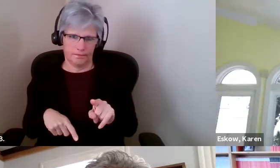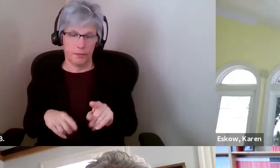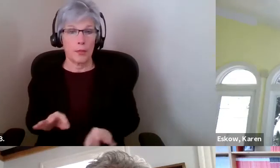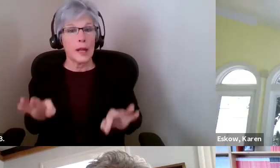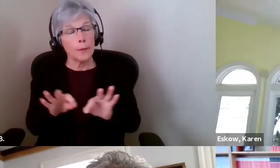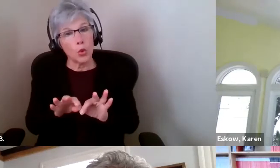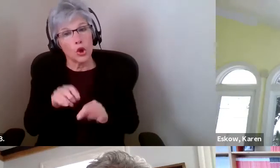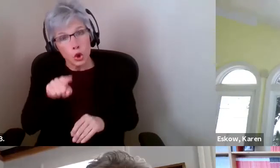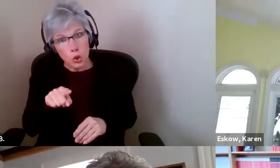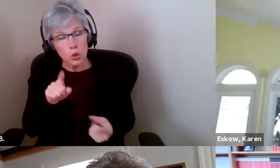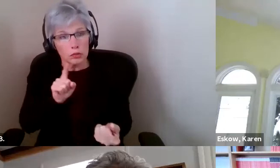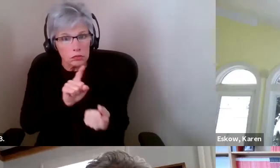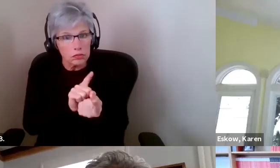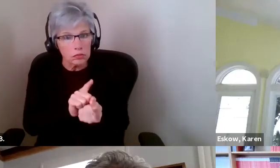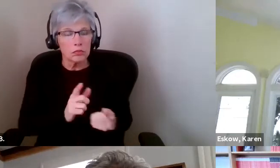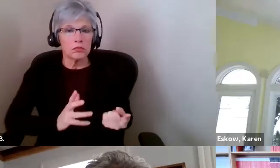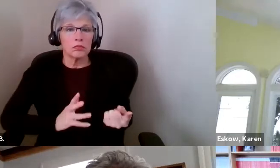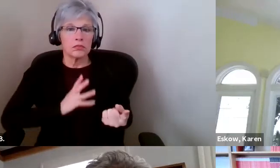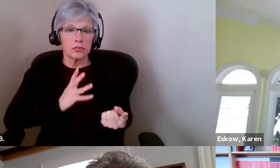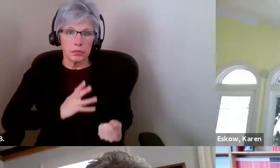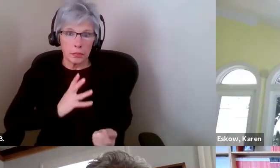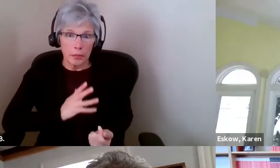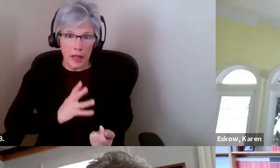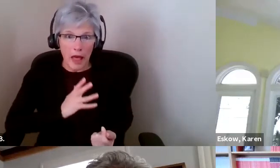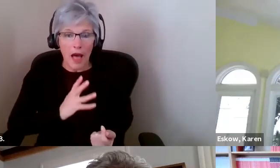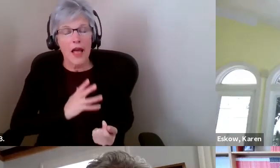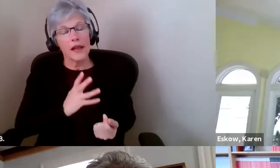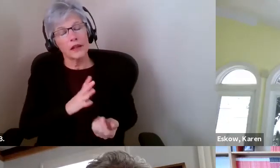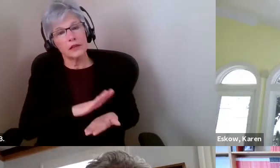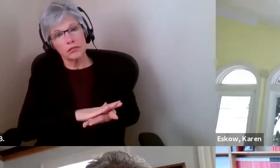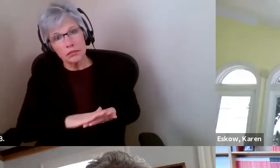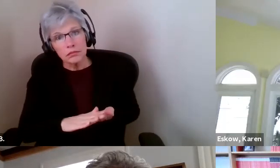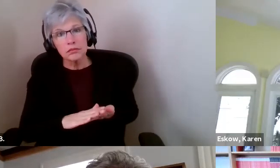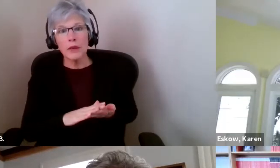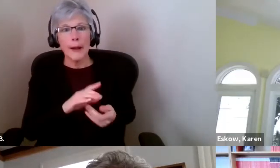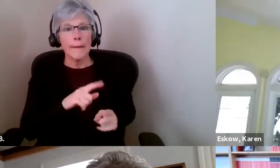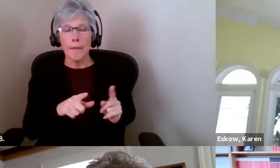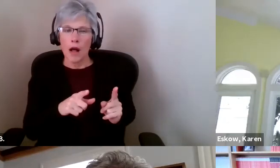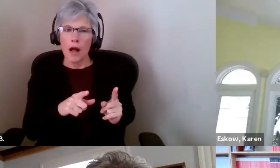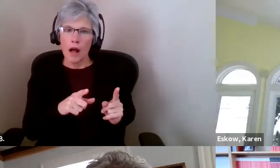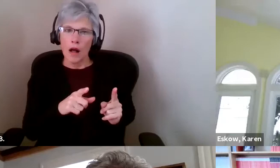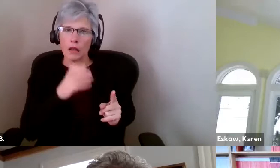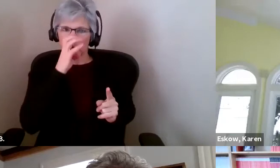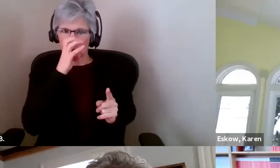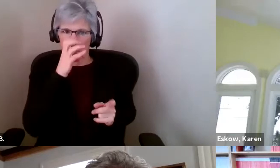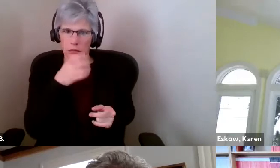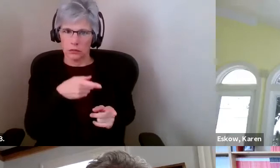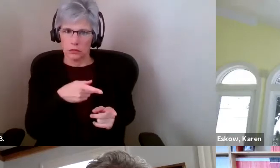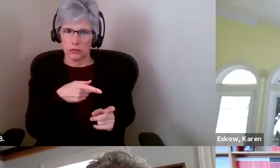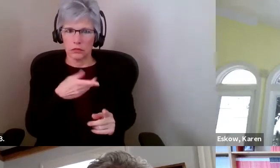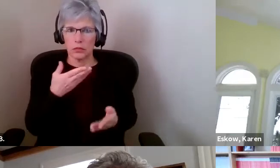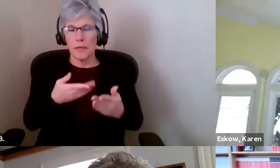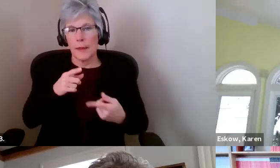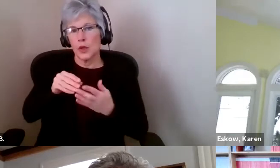understanding. But you have to be firm, can't keep them in the classroom. Even if they said, well, you know, I've been cleared today, but it's not showing